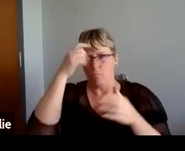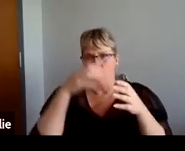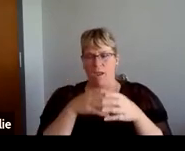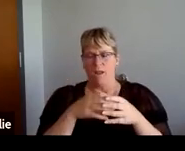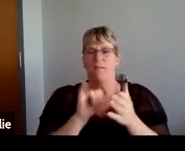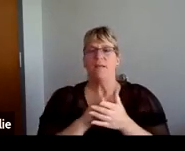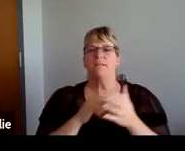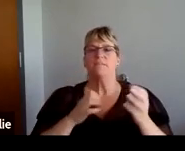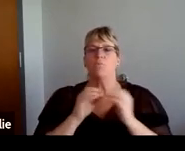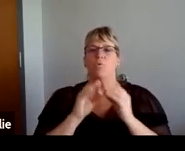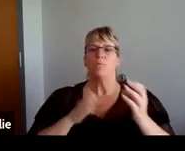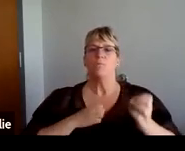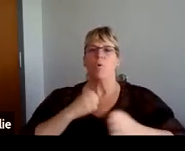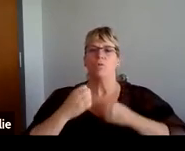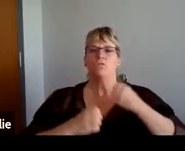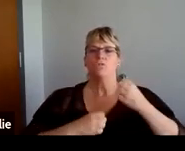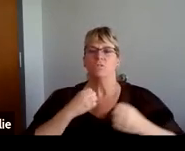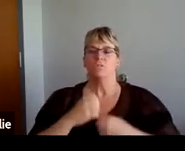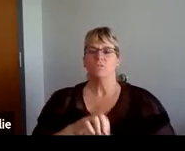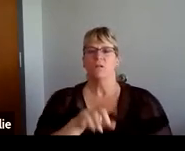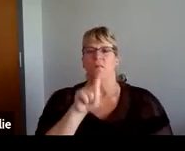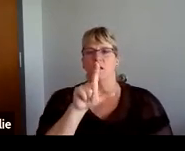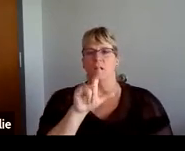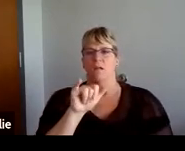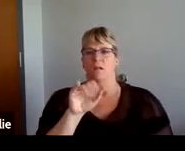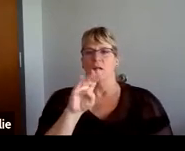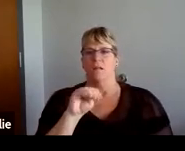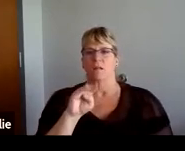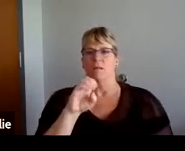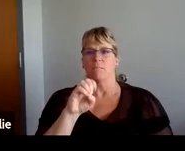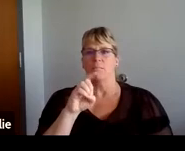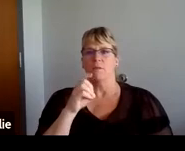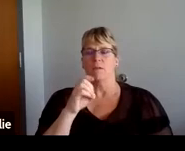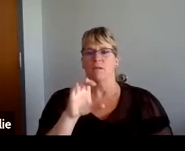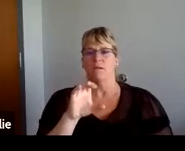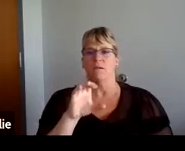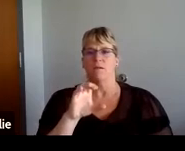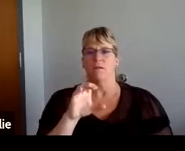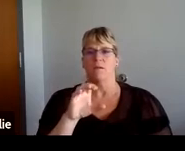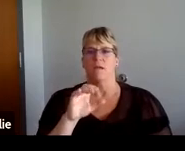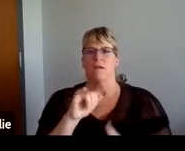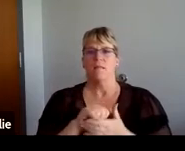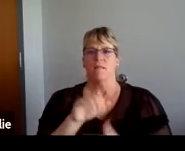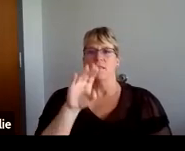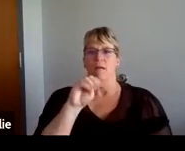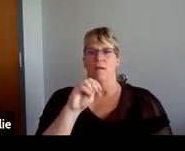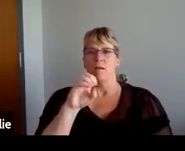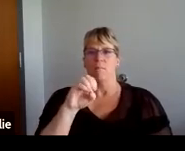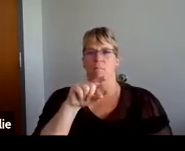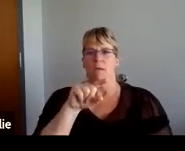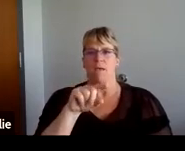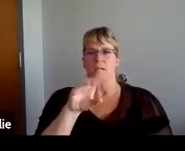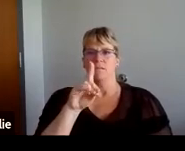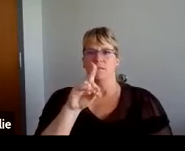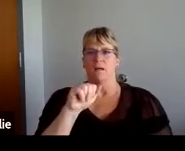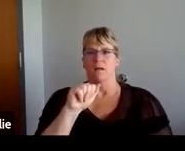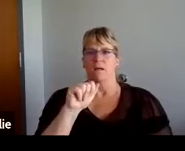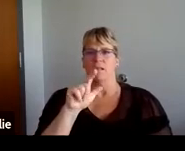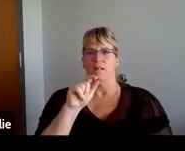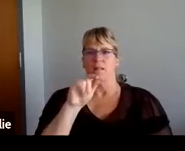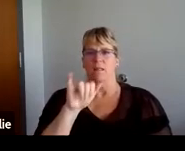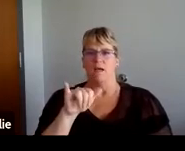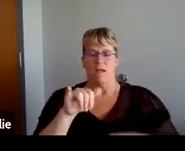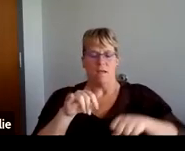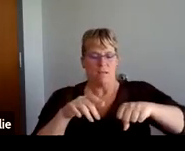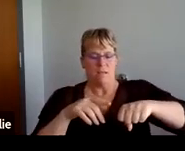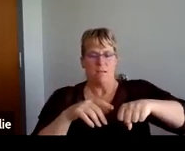brain, often referred to as the limbic system. And the amygdala, which kind of sits right in the lower center of the brain, it's that little kind of